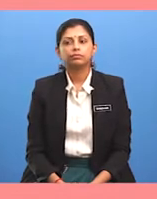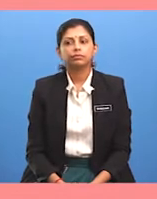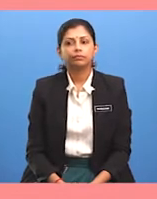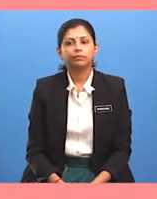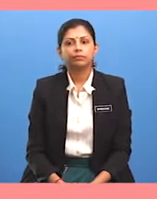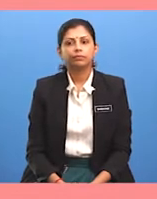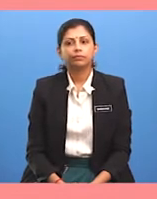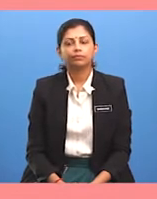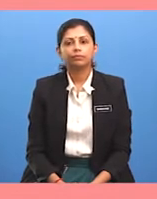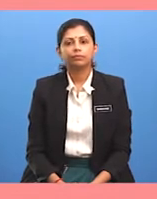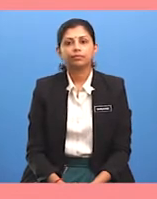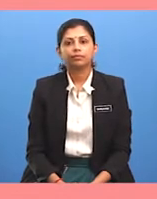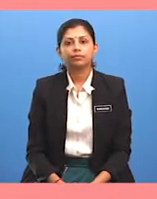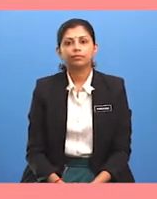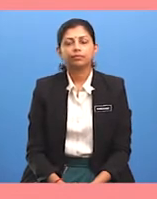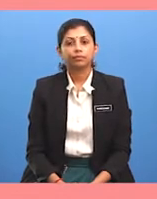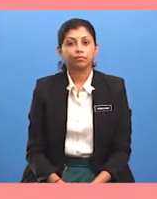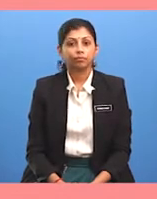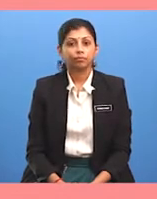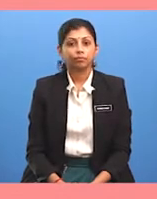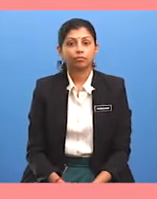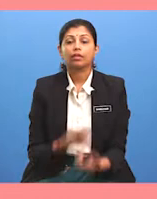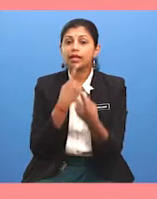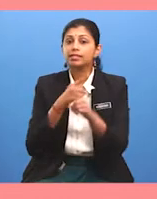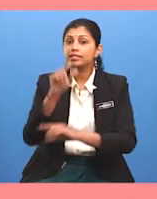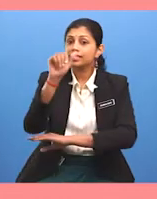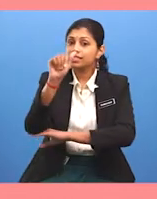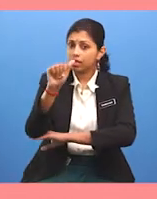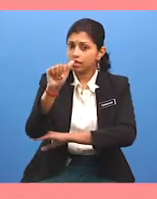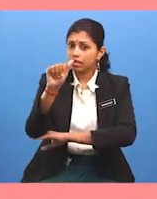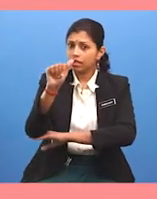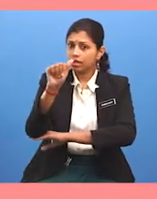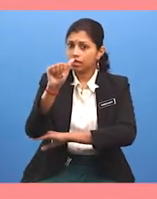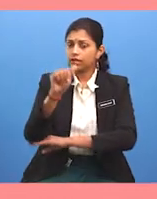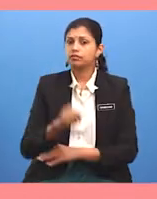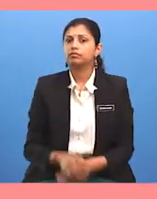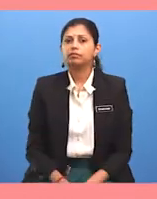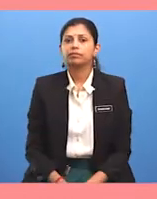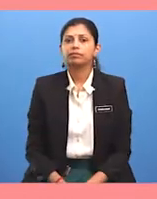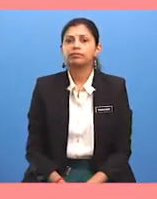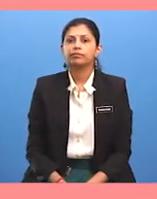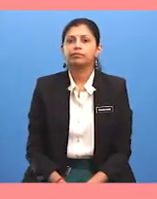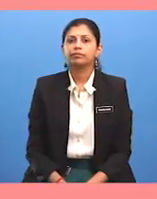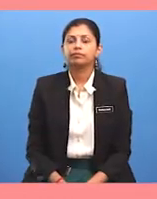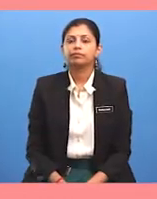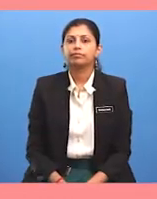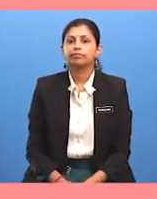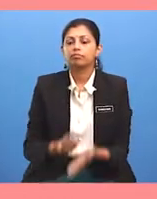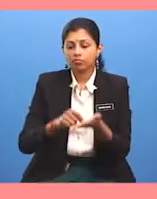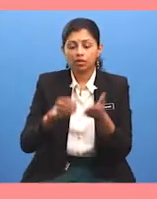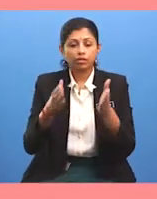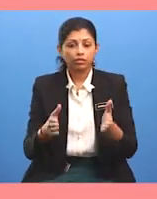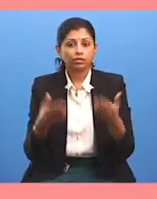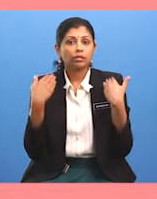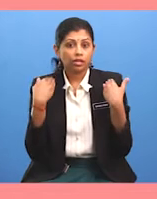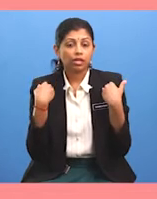popularity. The answer is A. Although the writer did mention